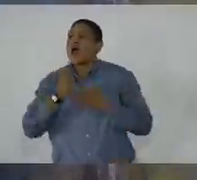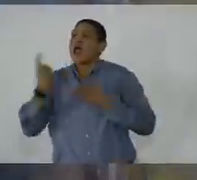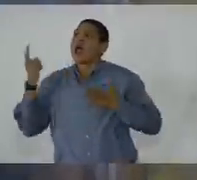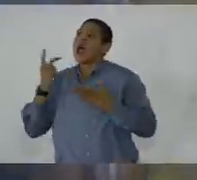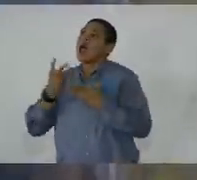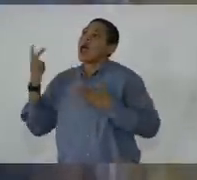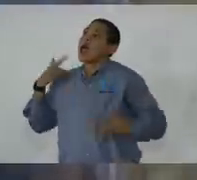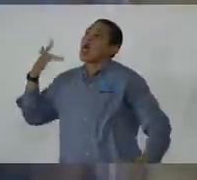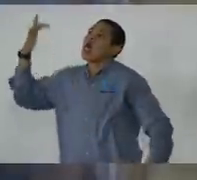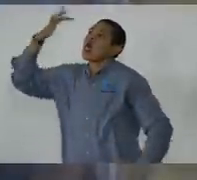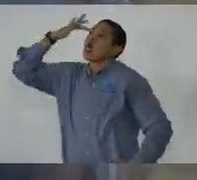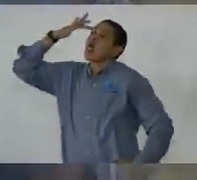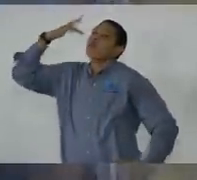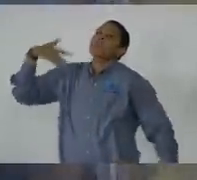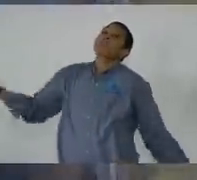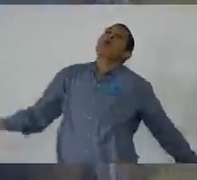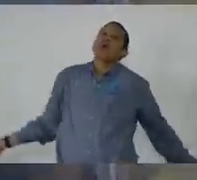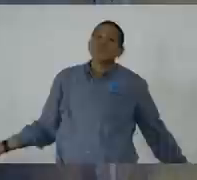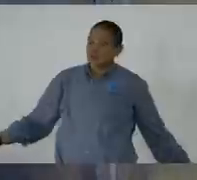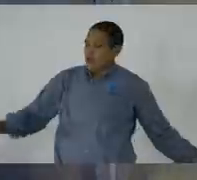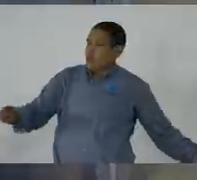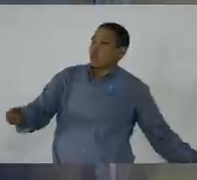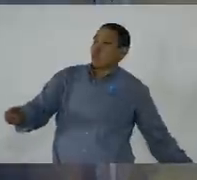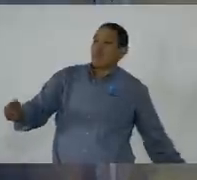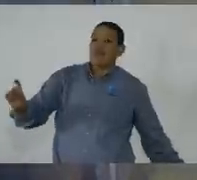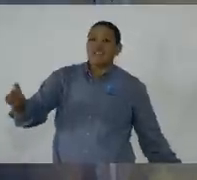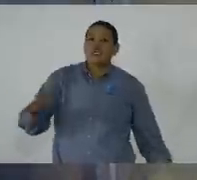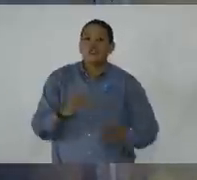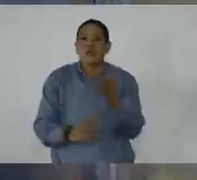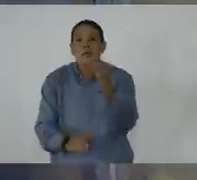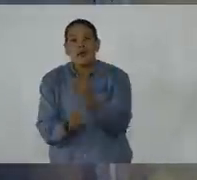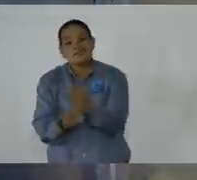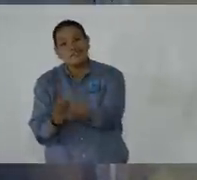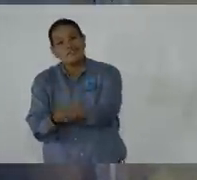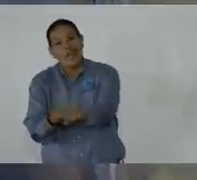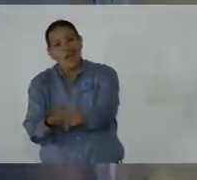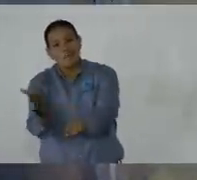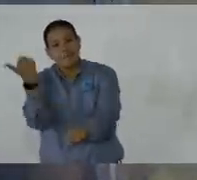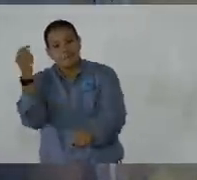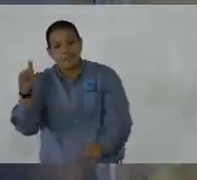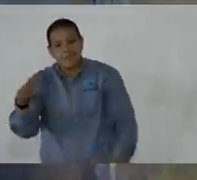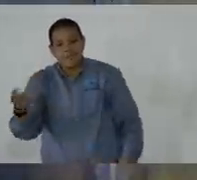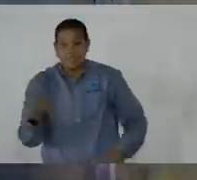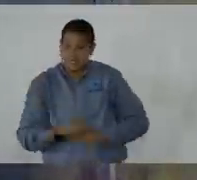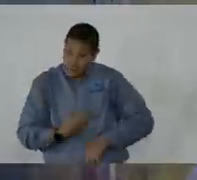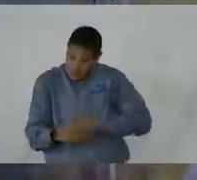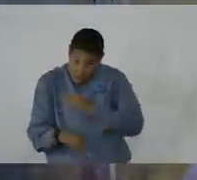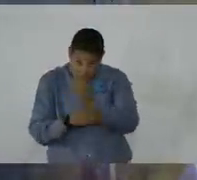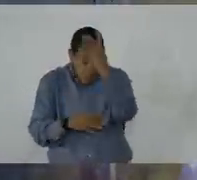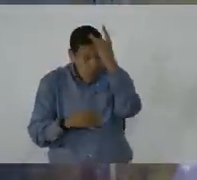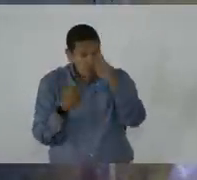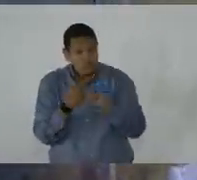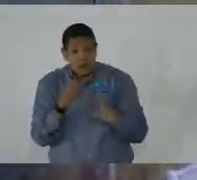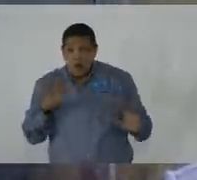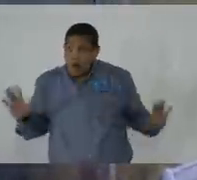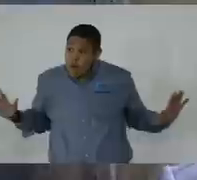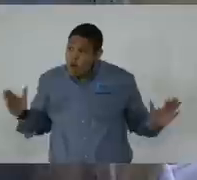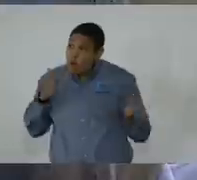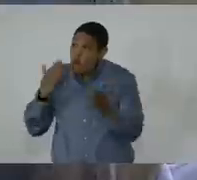because I had been ill, I needed some additional time. I thought it was granted in good